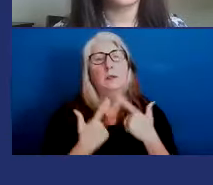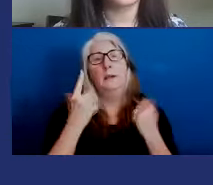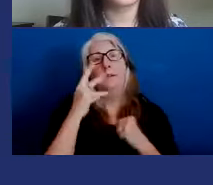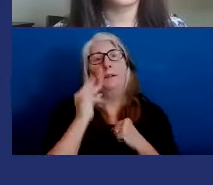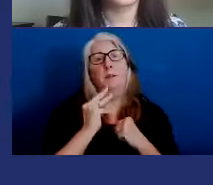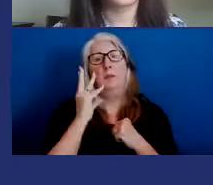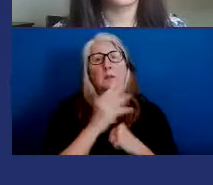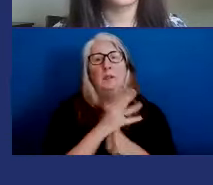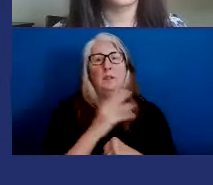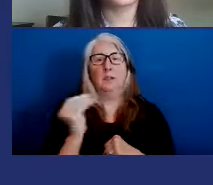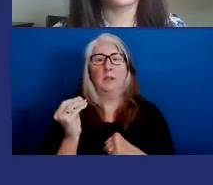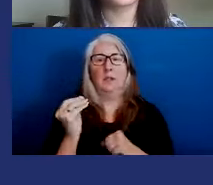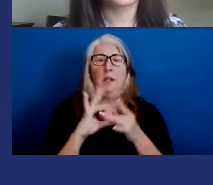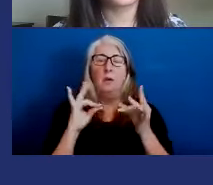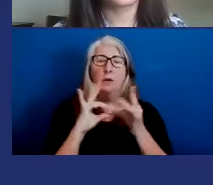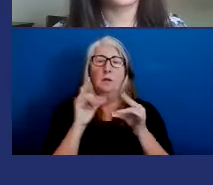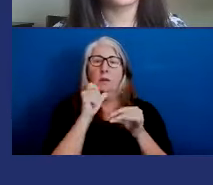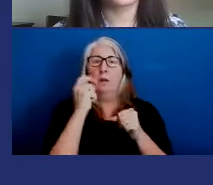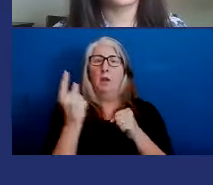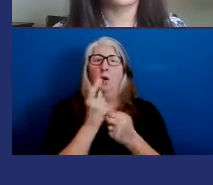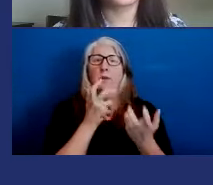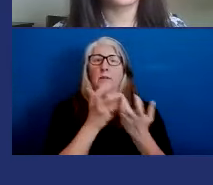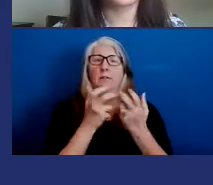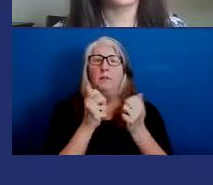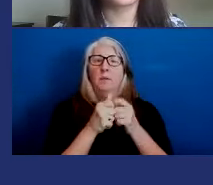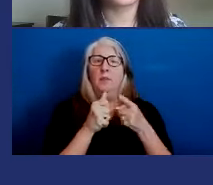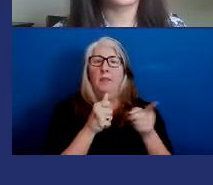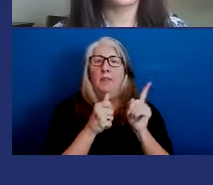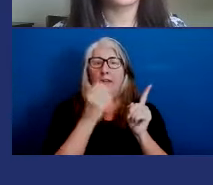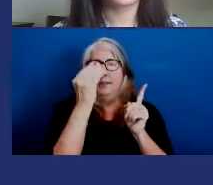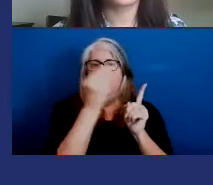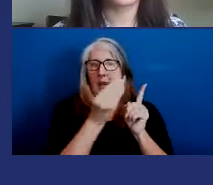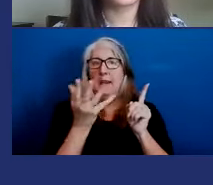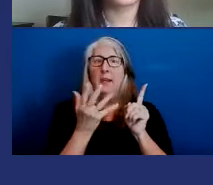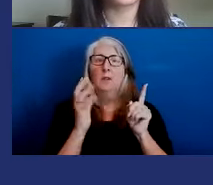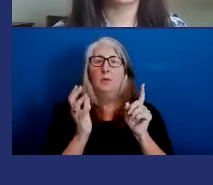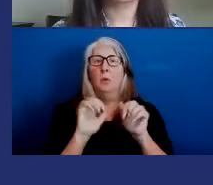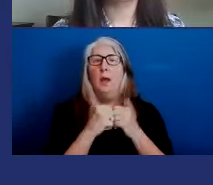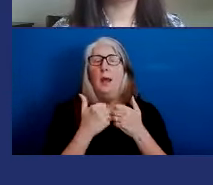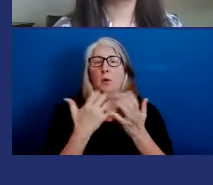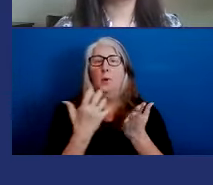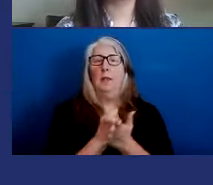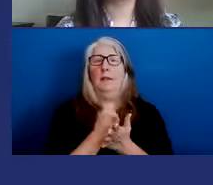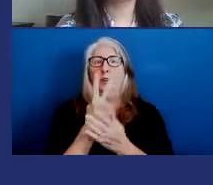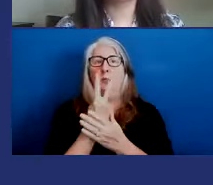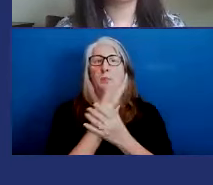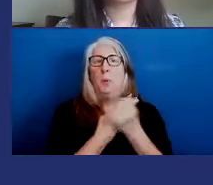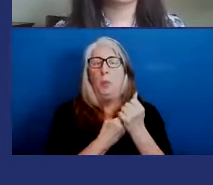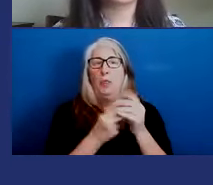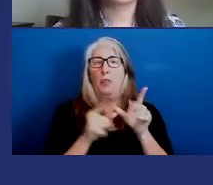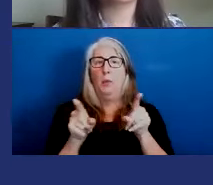people's in the narrative doesn't always fit what the data is saying. So how do we make sure to leverage both when having